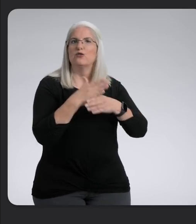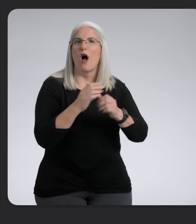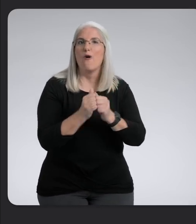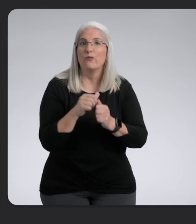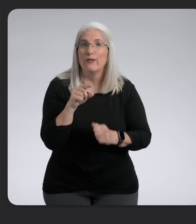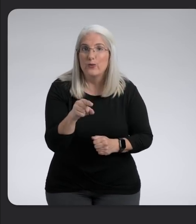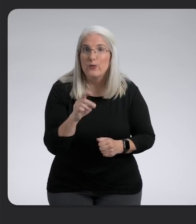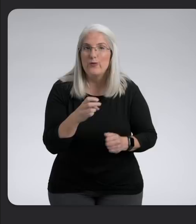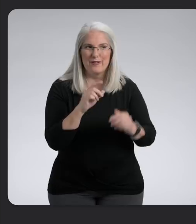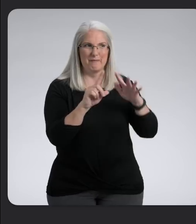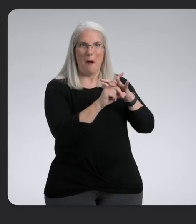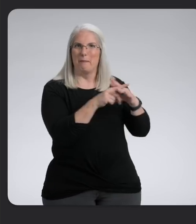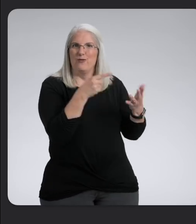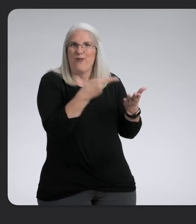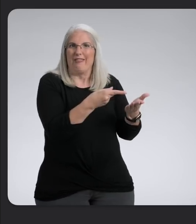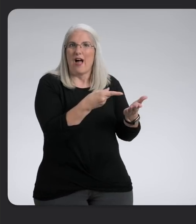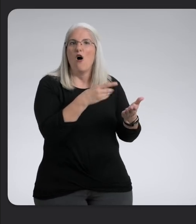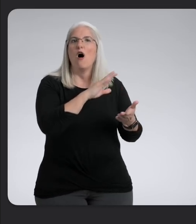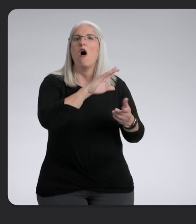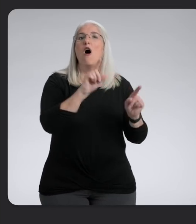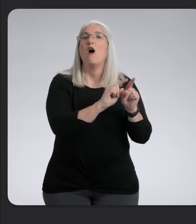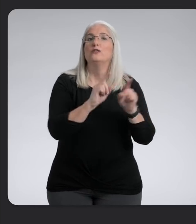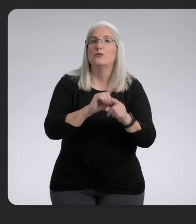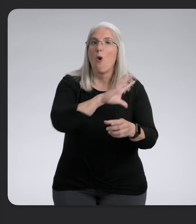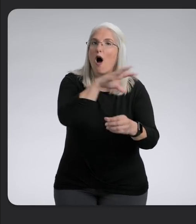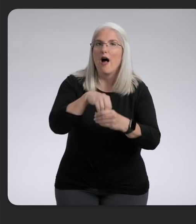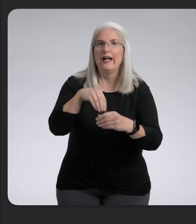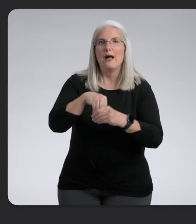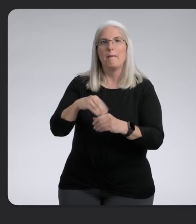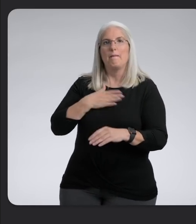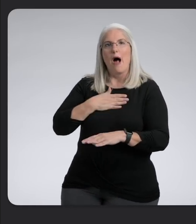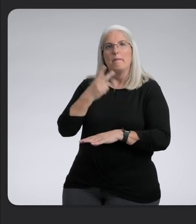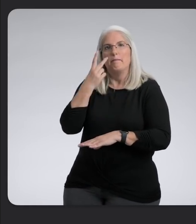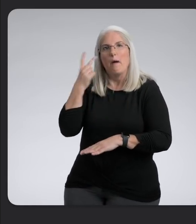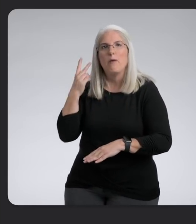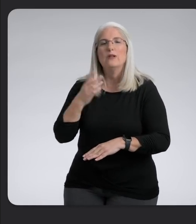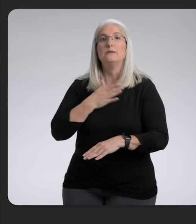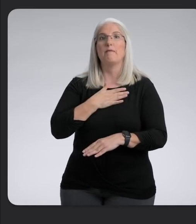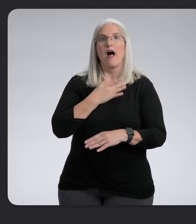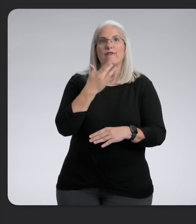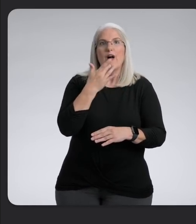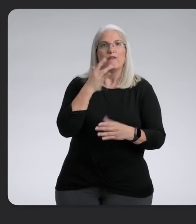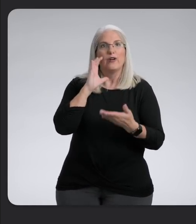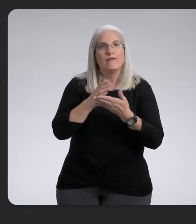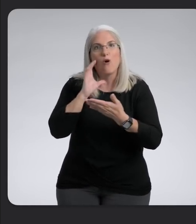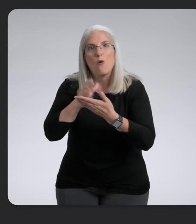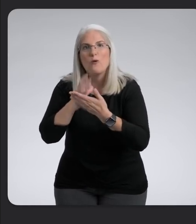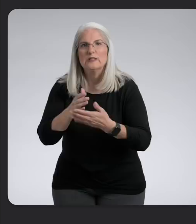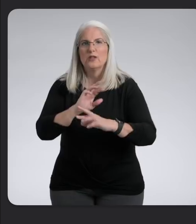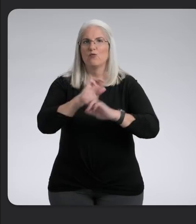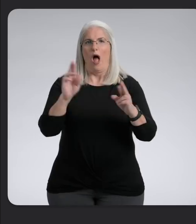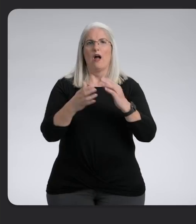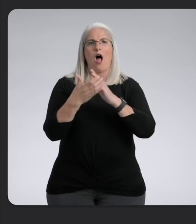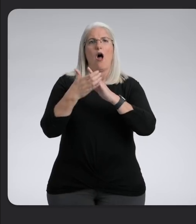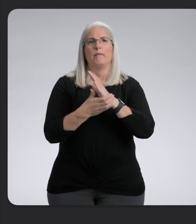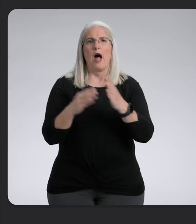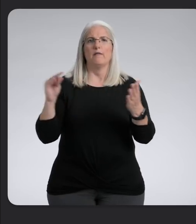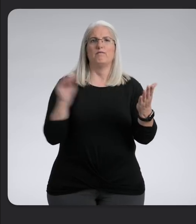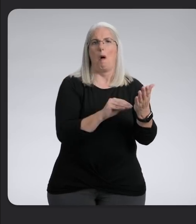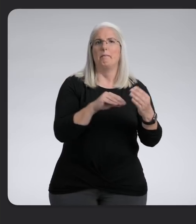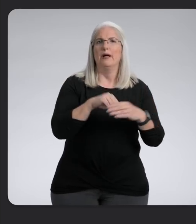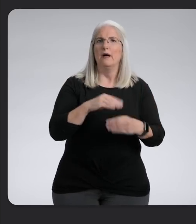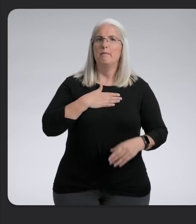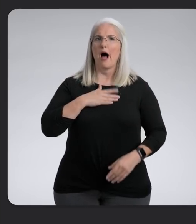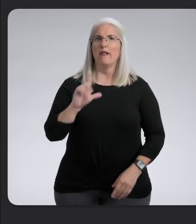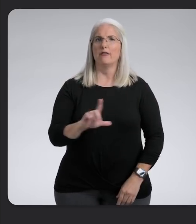featured photos and memories. And what's really cool is they're automatically brought over to my library too. So if I scroll back to that Joshua Tree trip